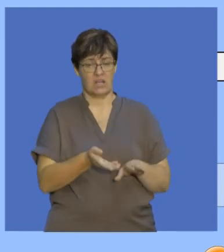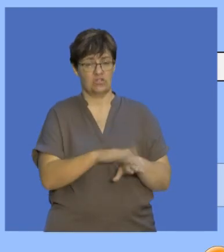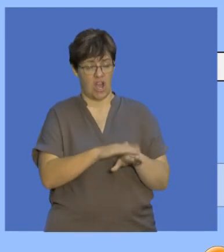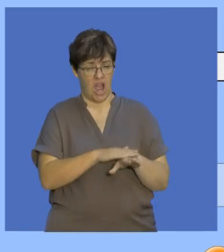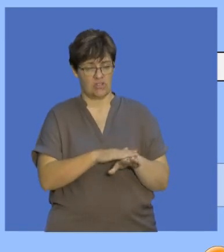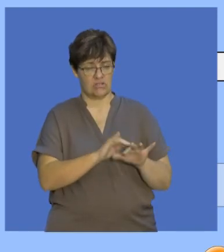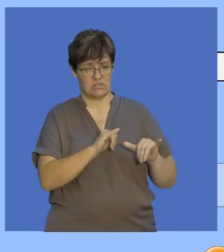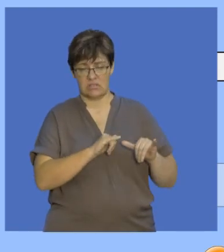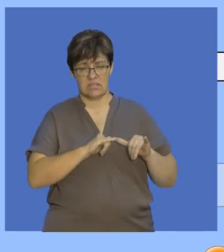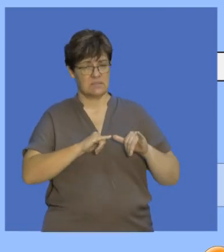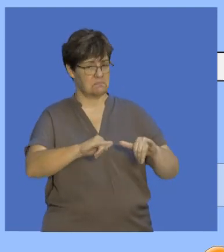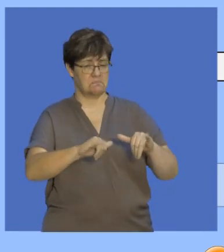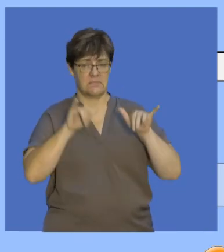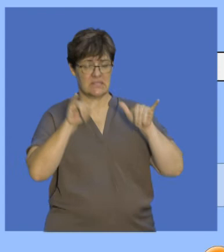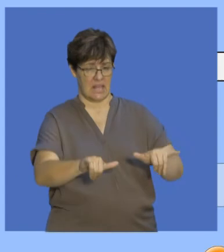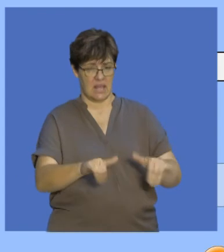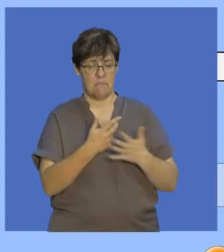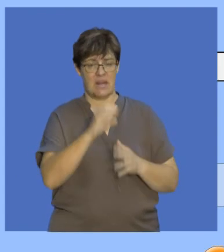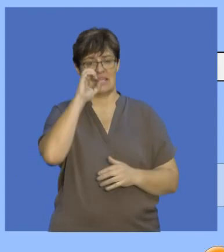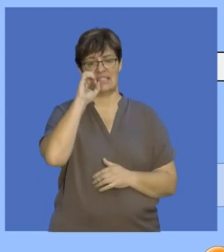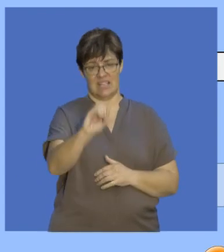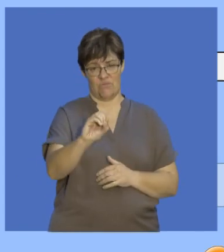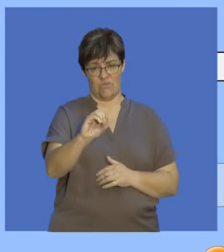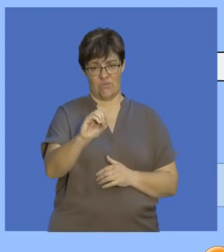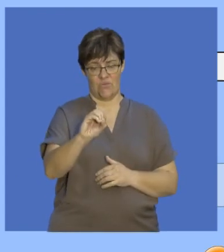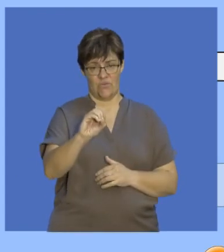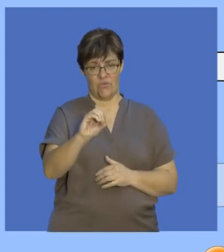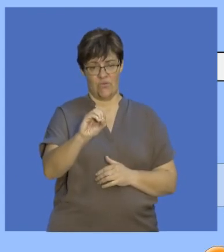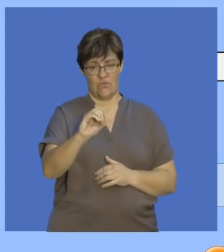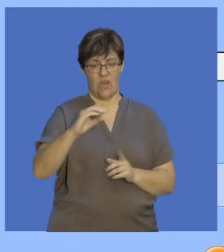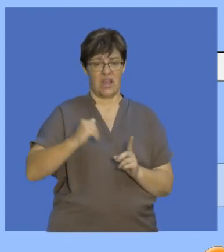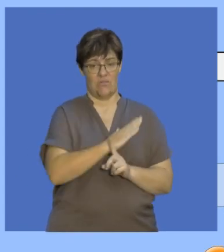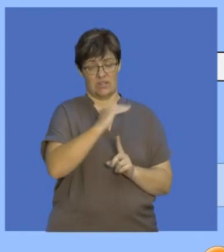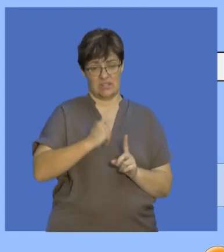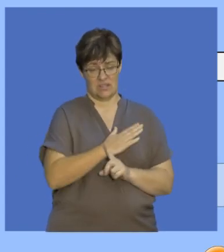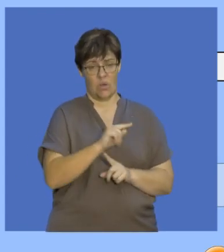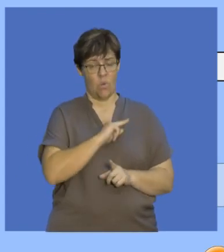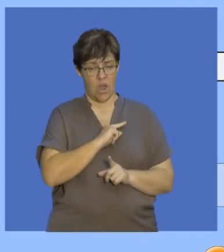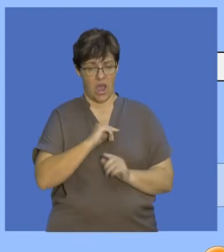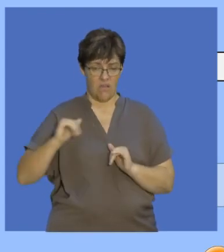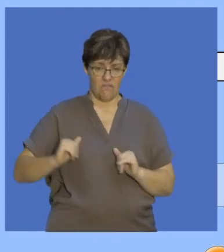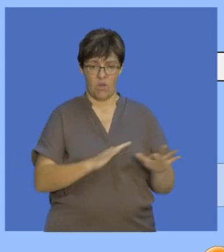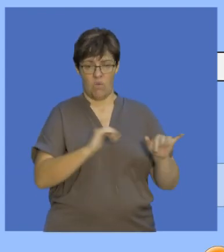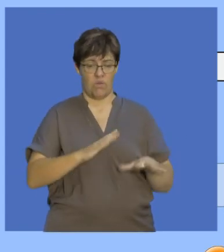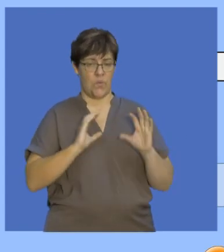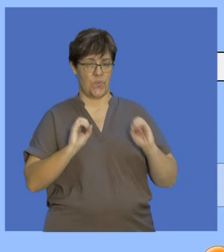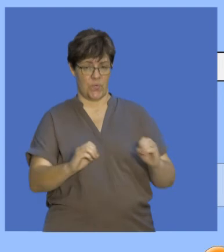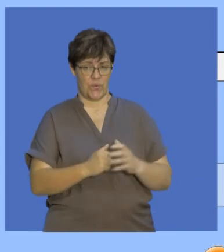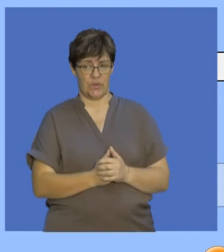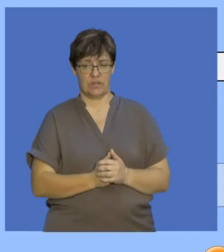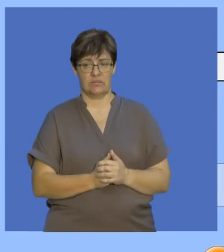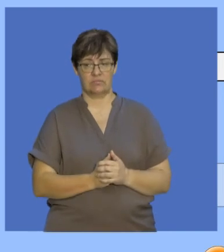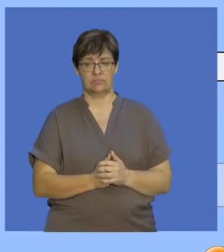Okay. So because the charges are stationary, they're static. So hence there is 0 current, because there is no flow